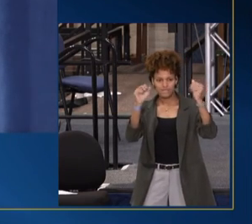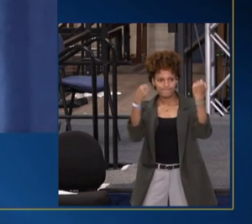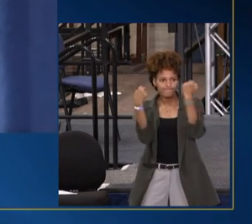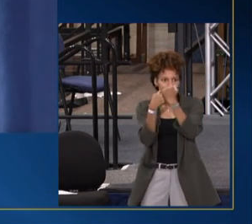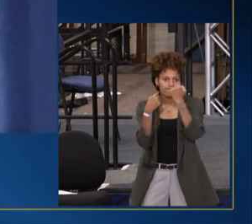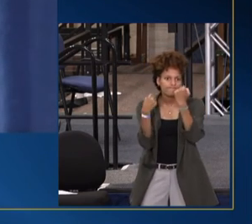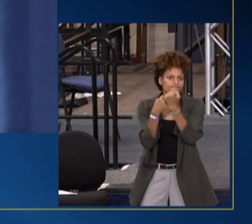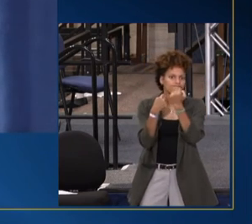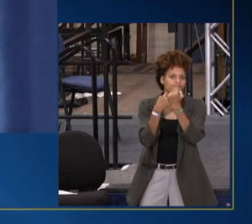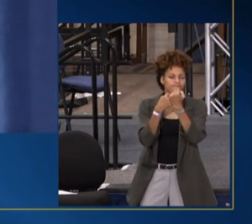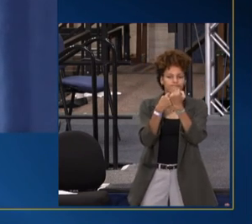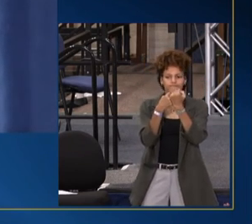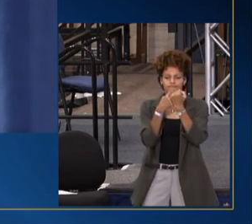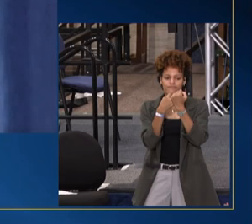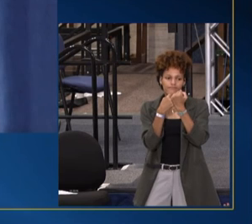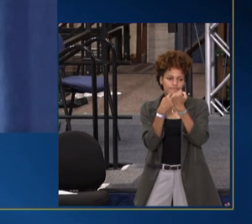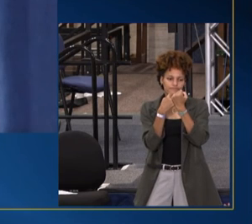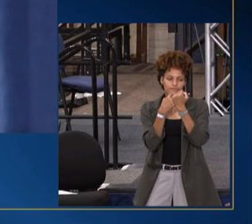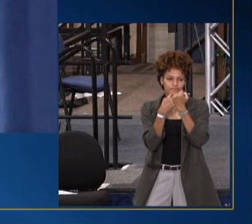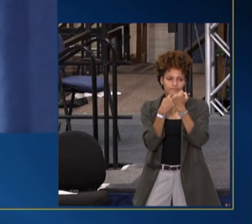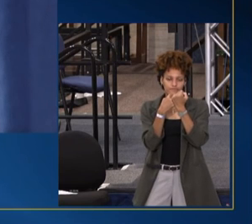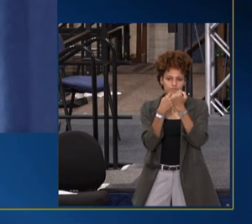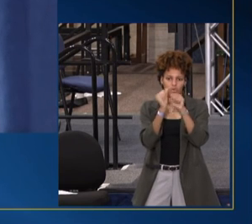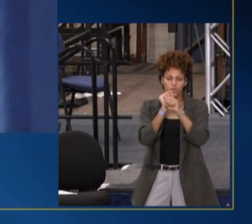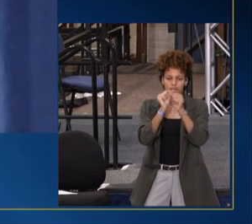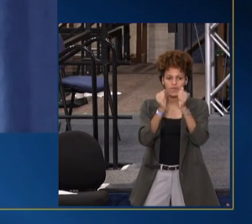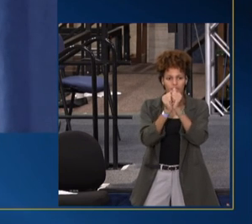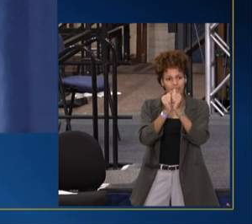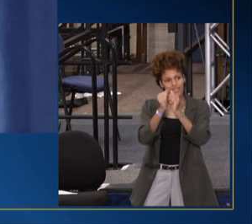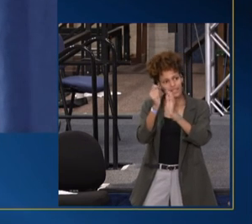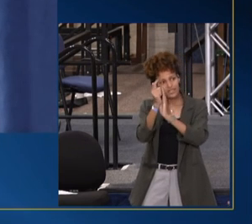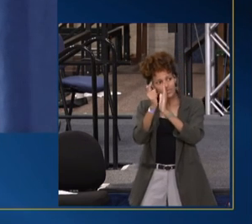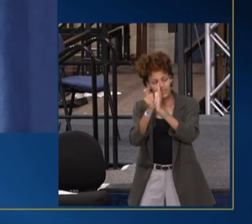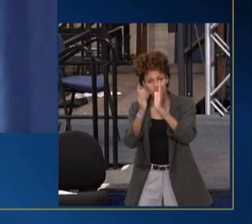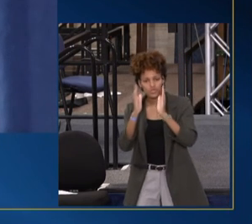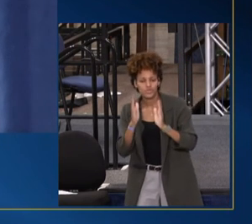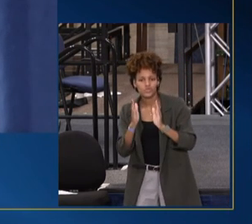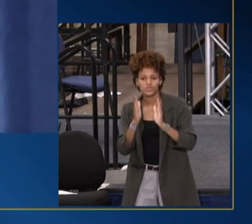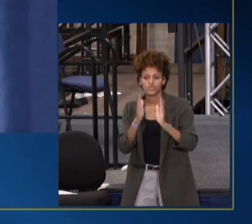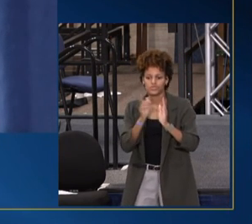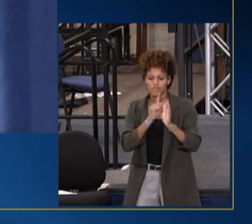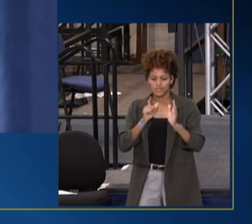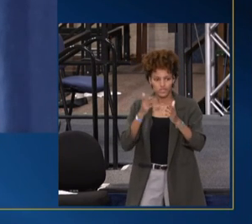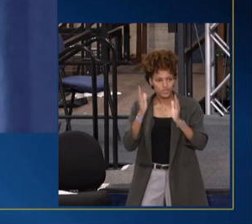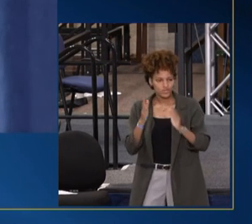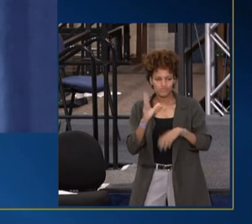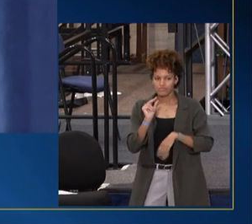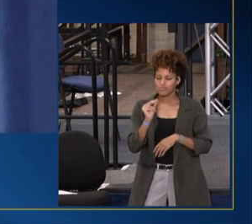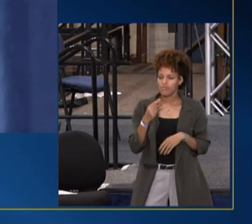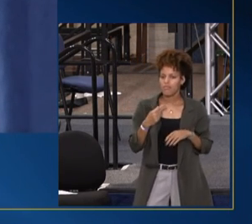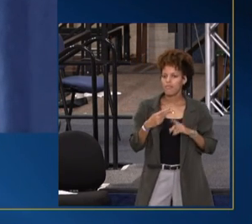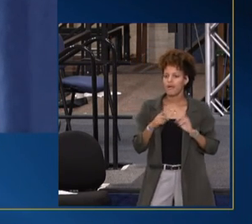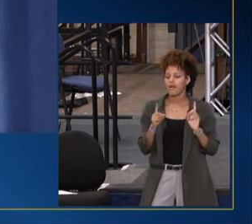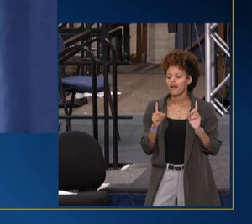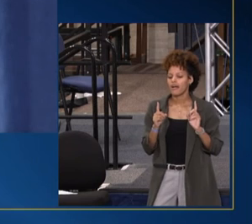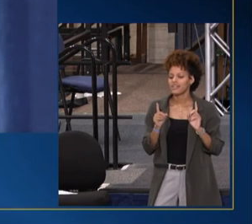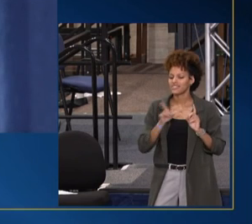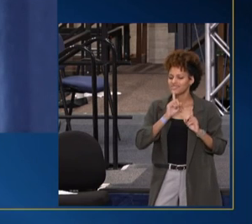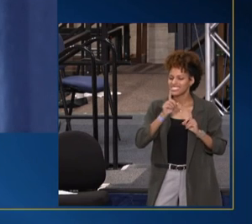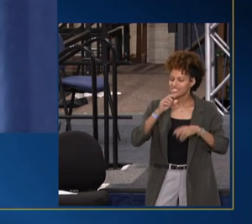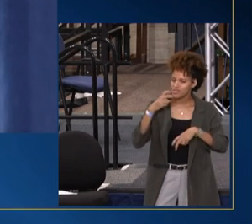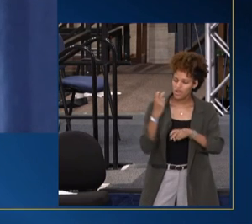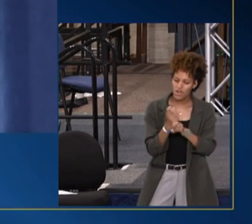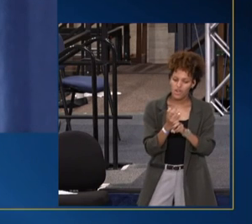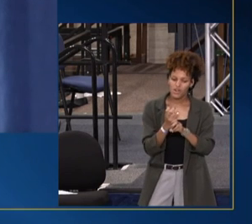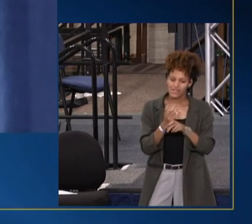advocacy and, working with the legislators, it's really difficult